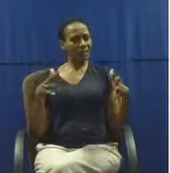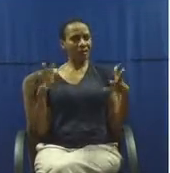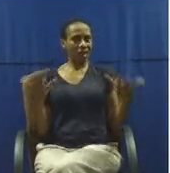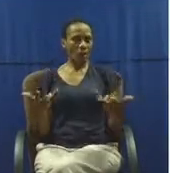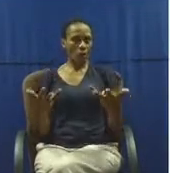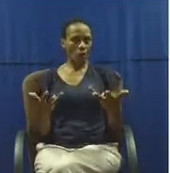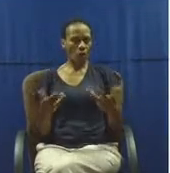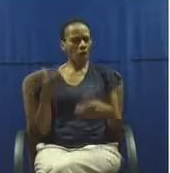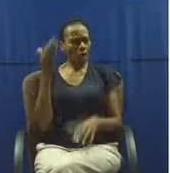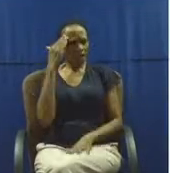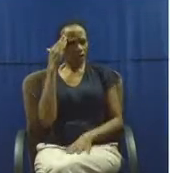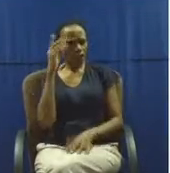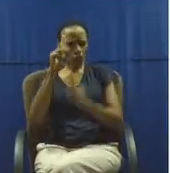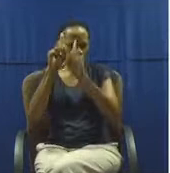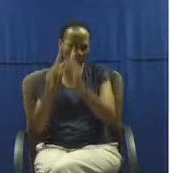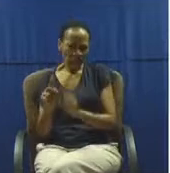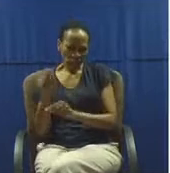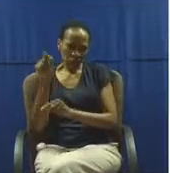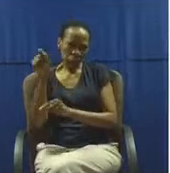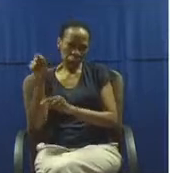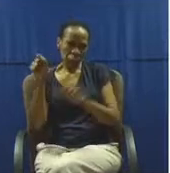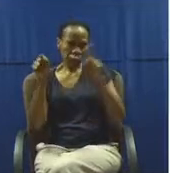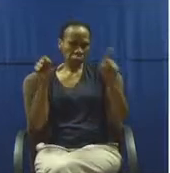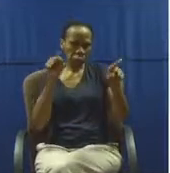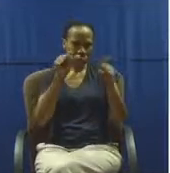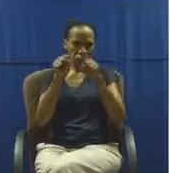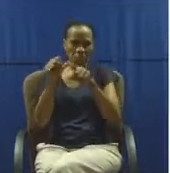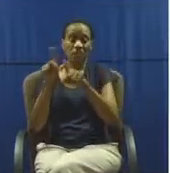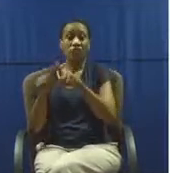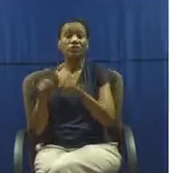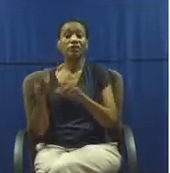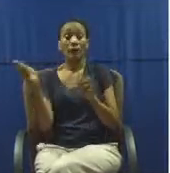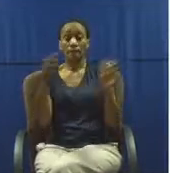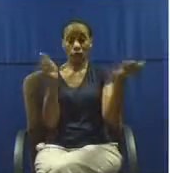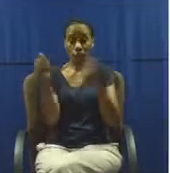specific circumstances and the nature of the position.